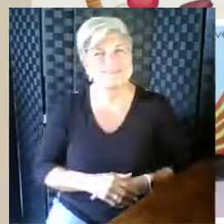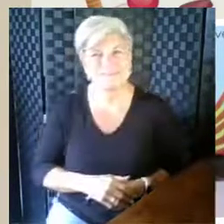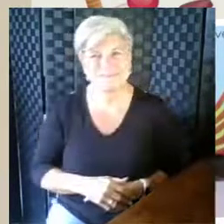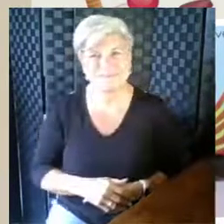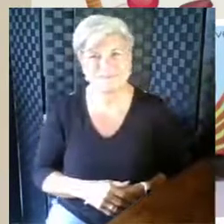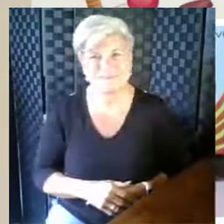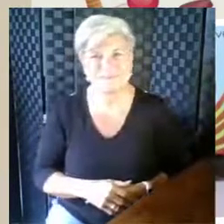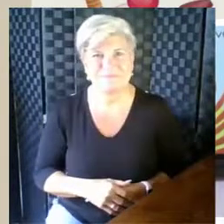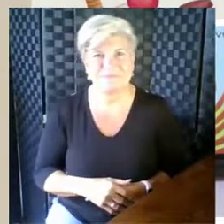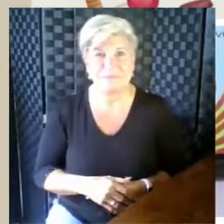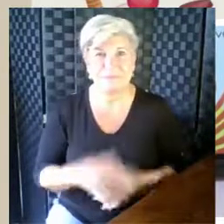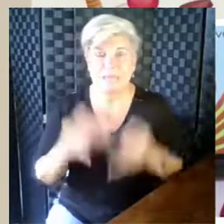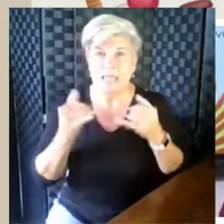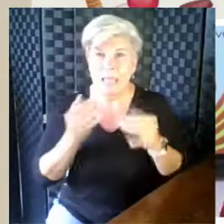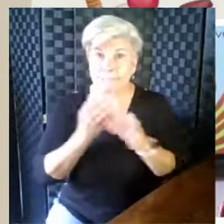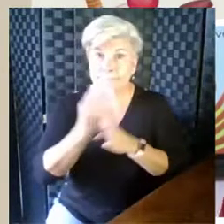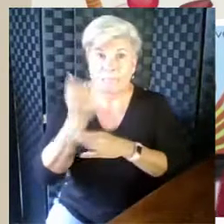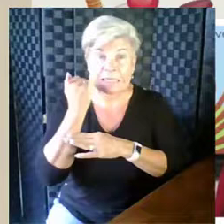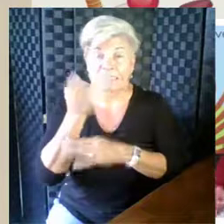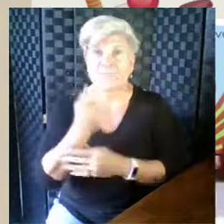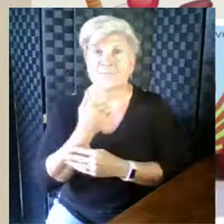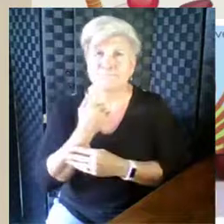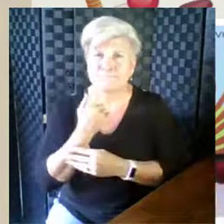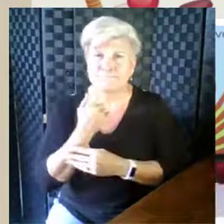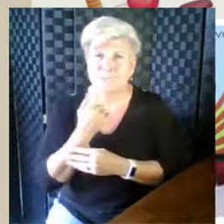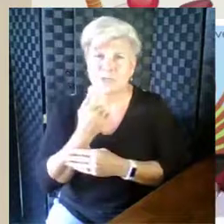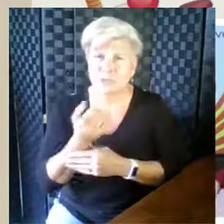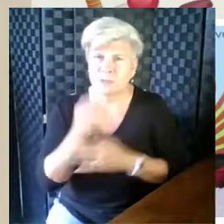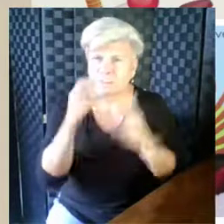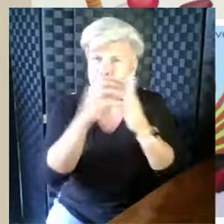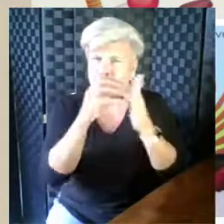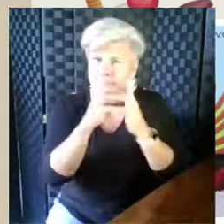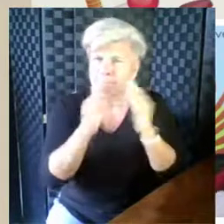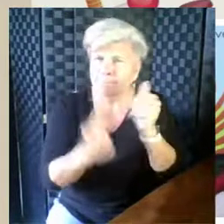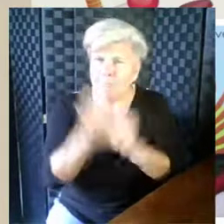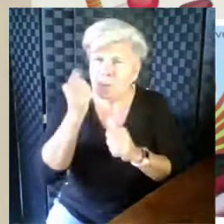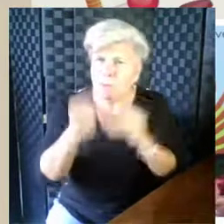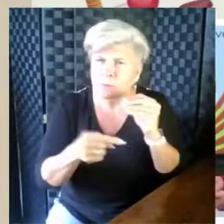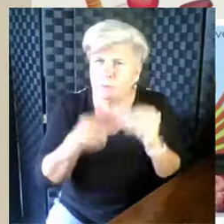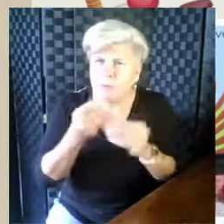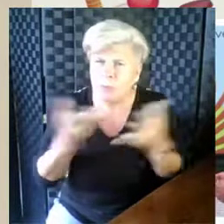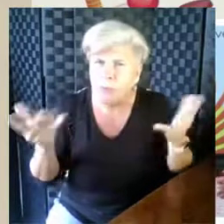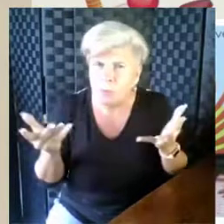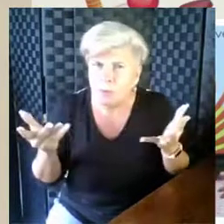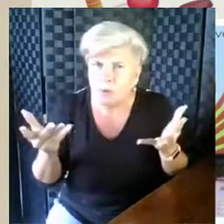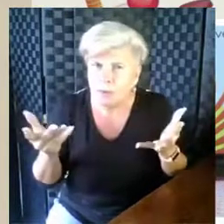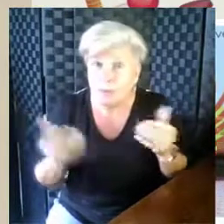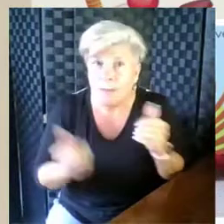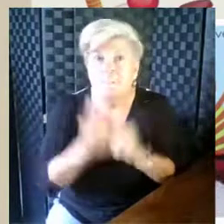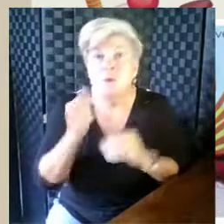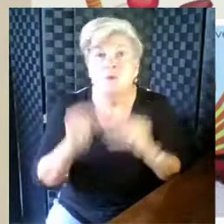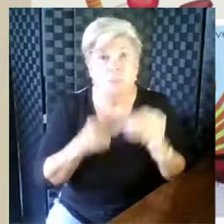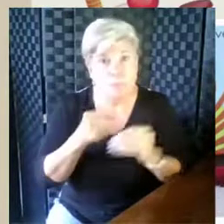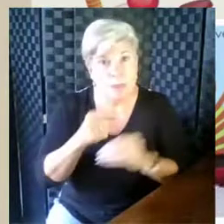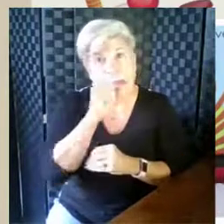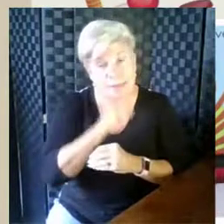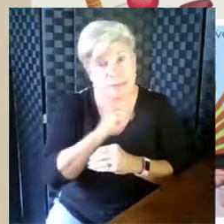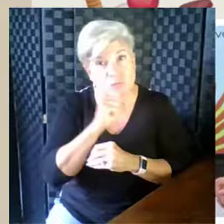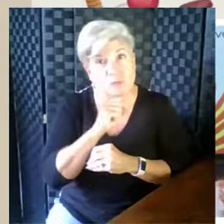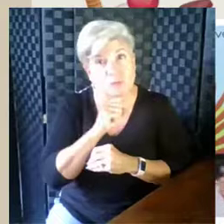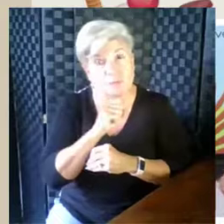correct. Now our main idea, what is the passage mostly about? Well, the passage is mostly about ice